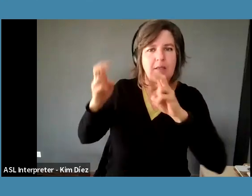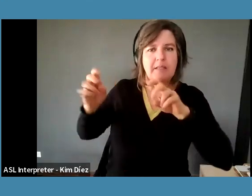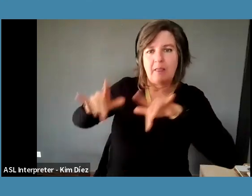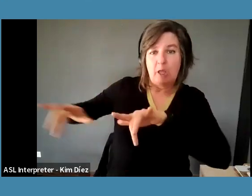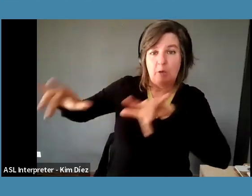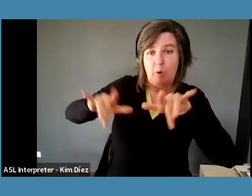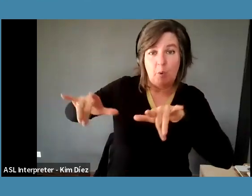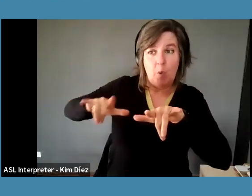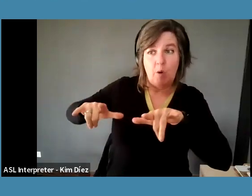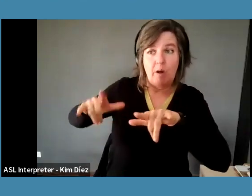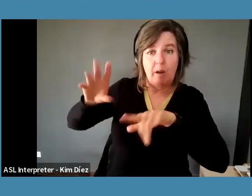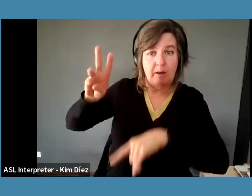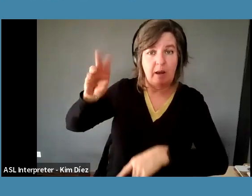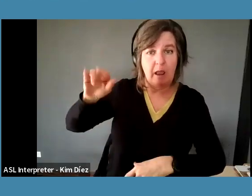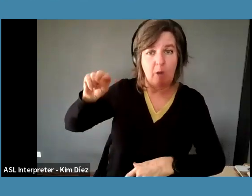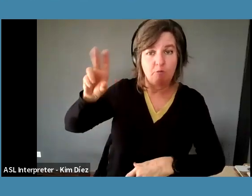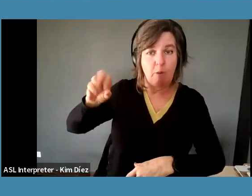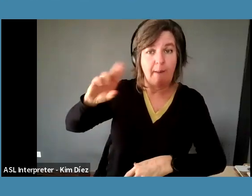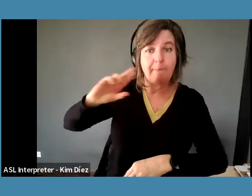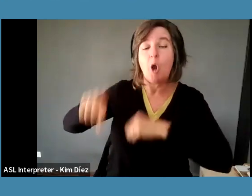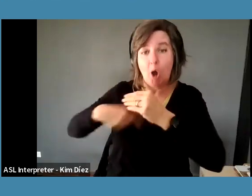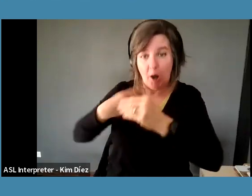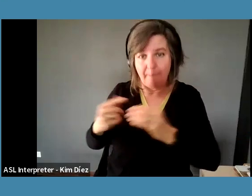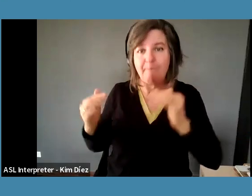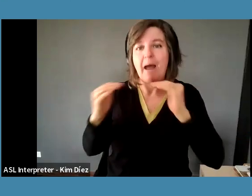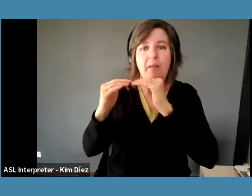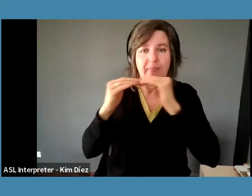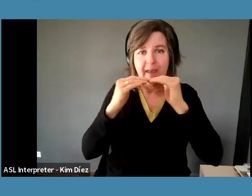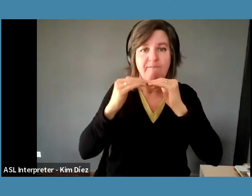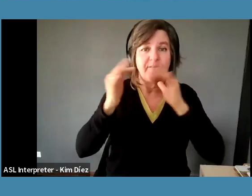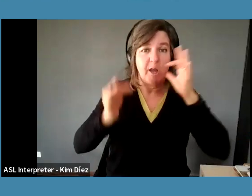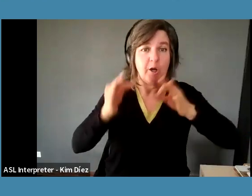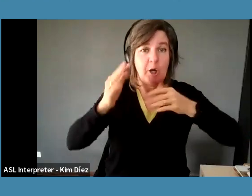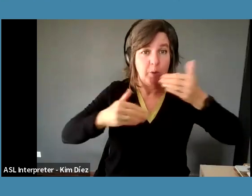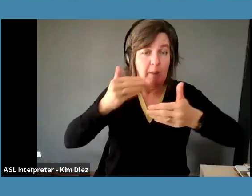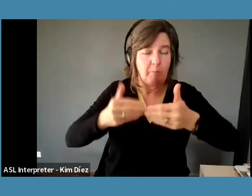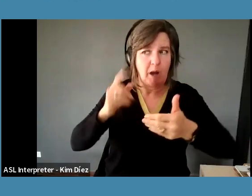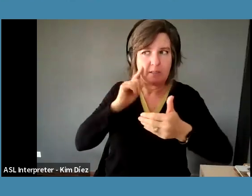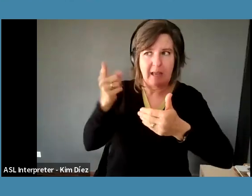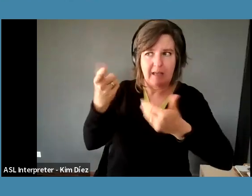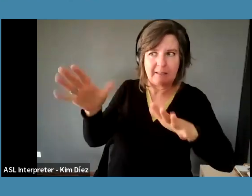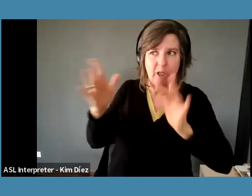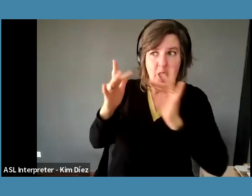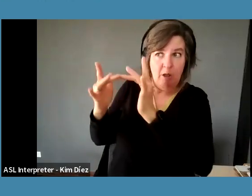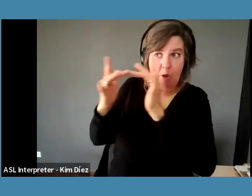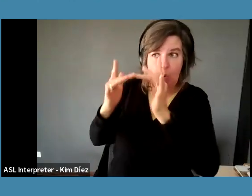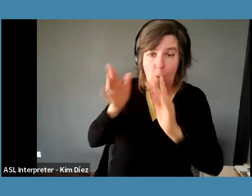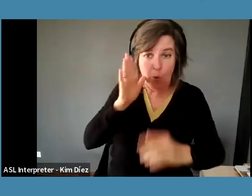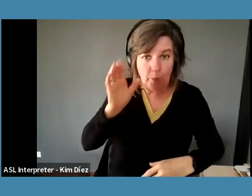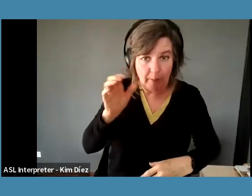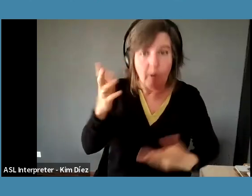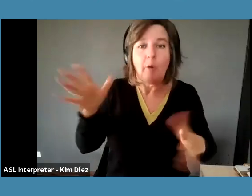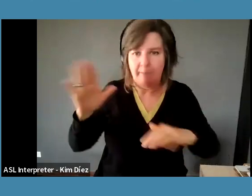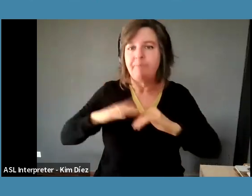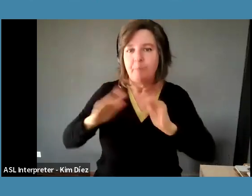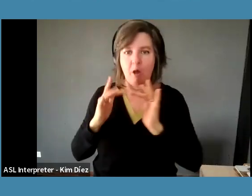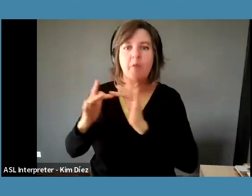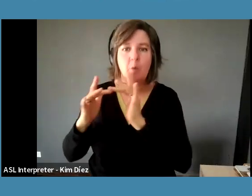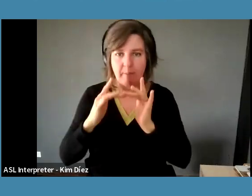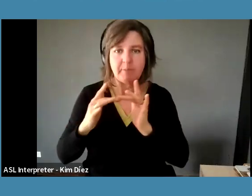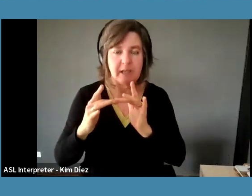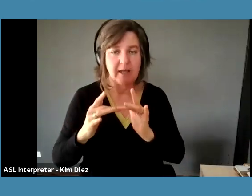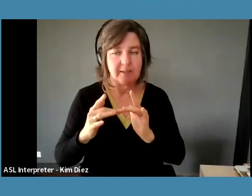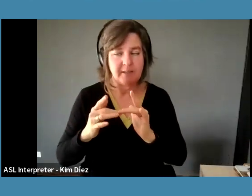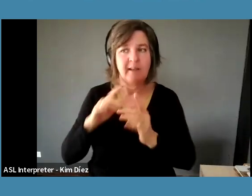hearing process, which I believe is on our website or will be soon. So that's on our website and our resources.